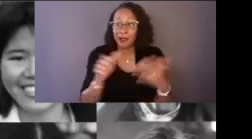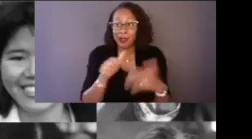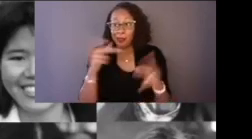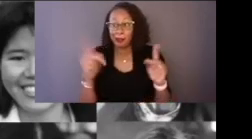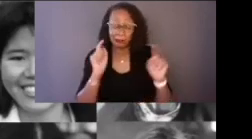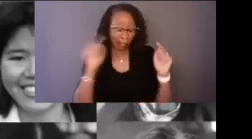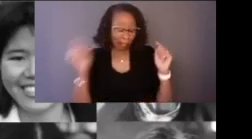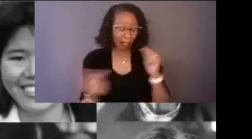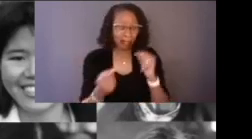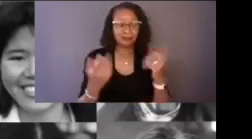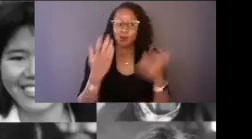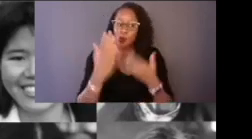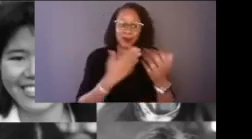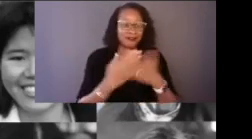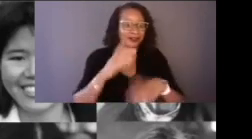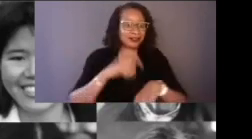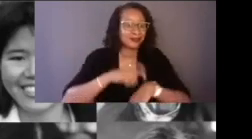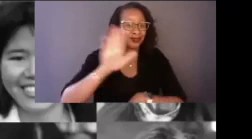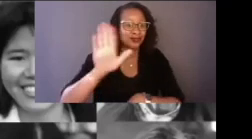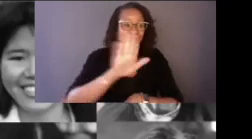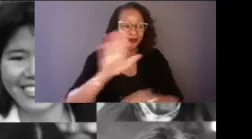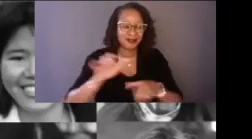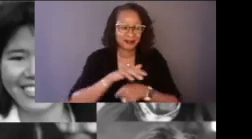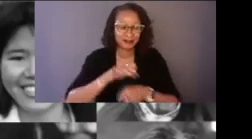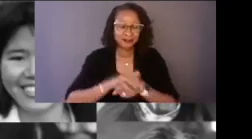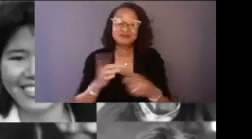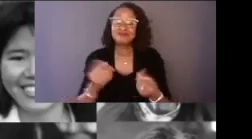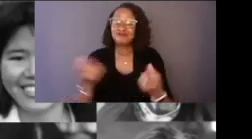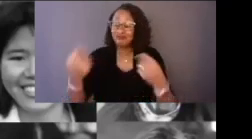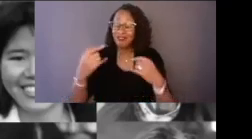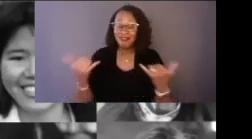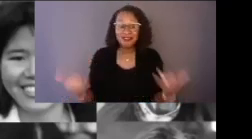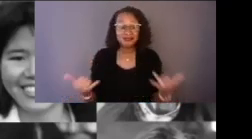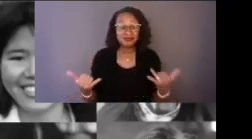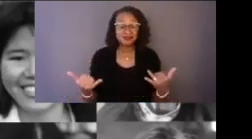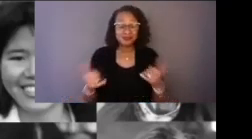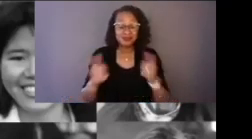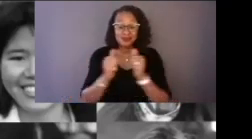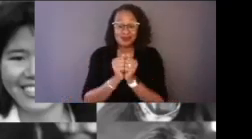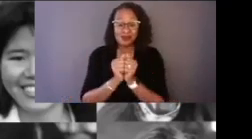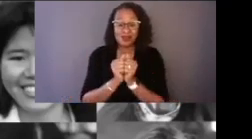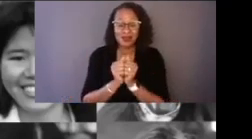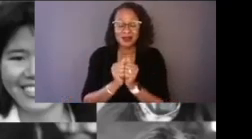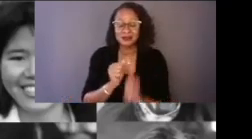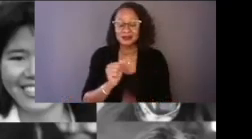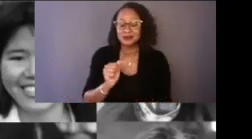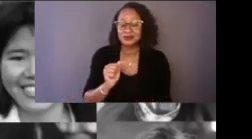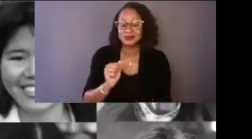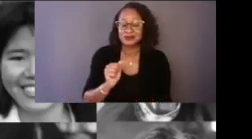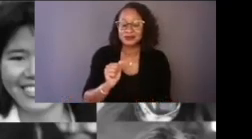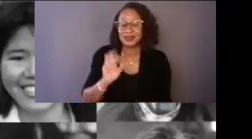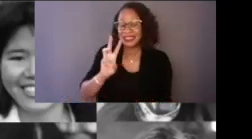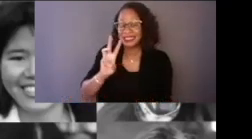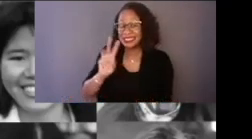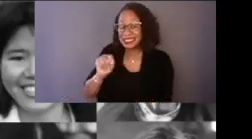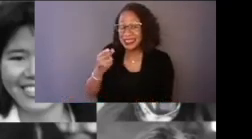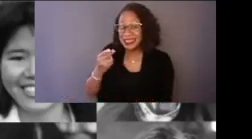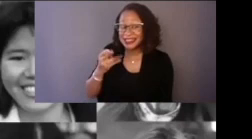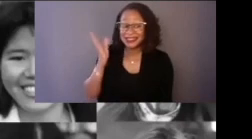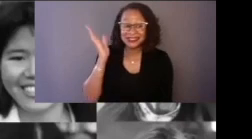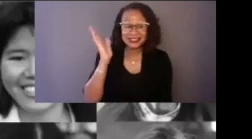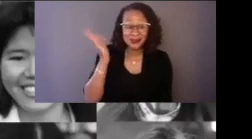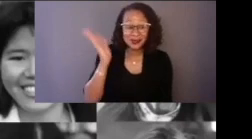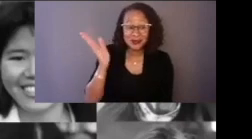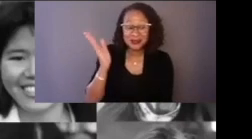are everywhere else. We come to you now with the 6th of our exciting 7-part